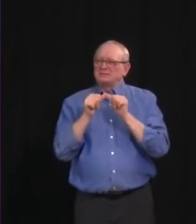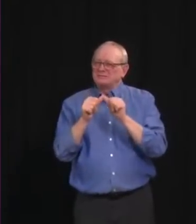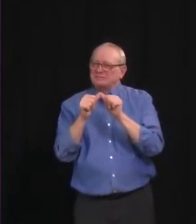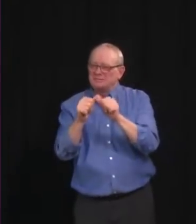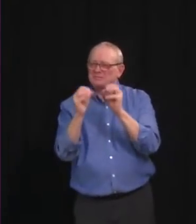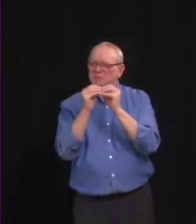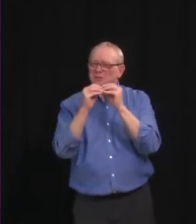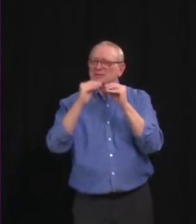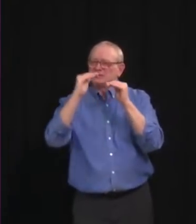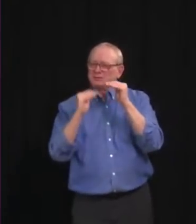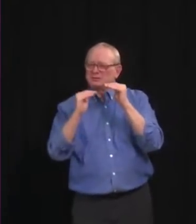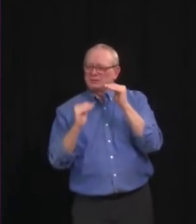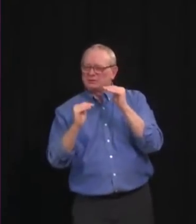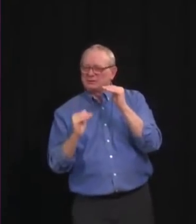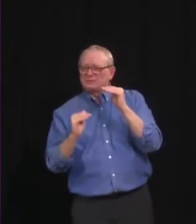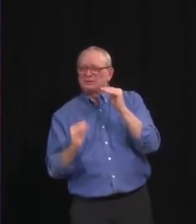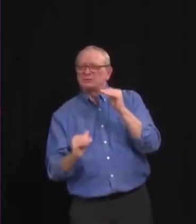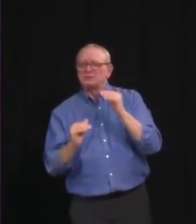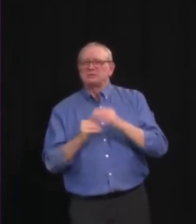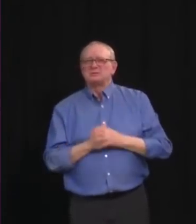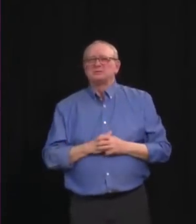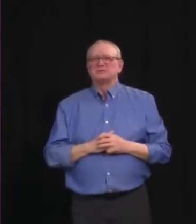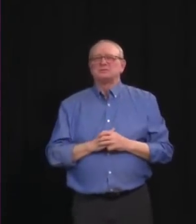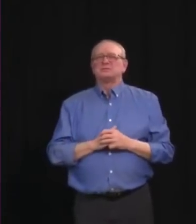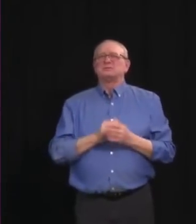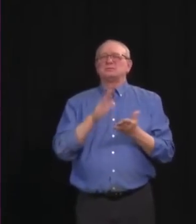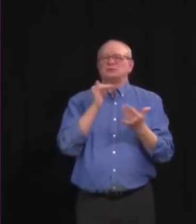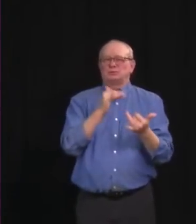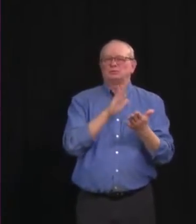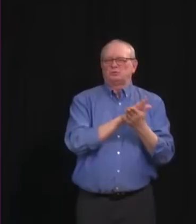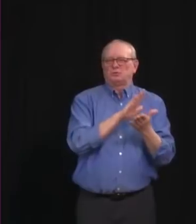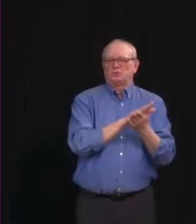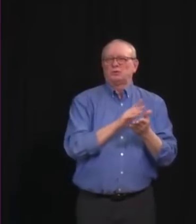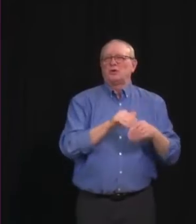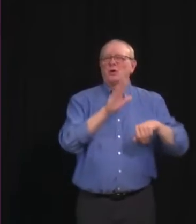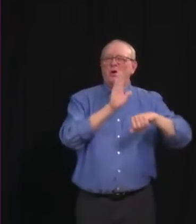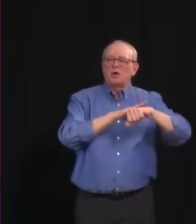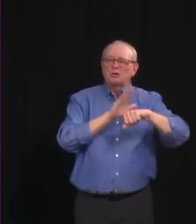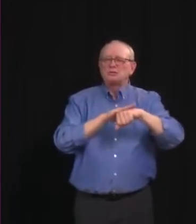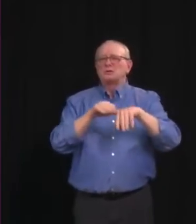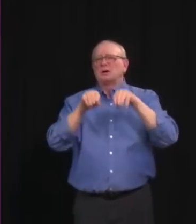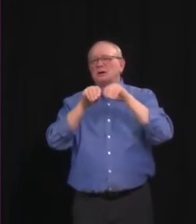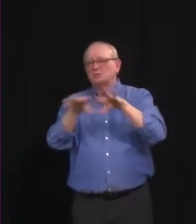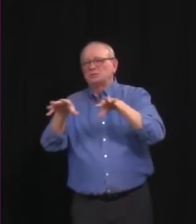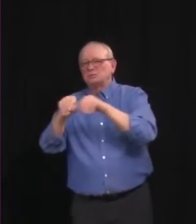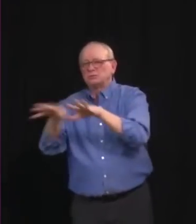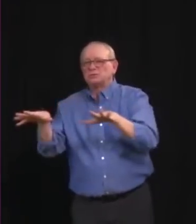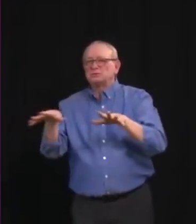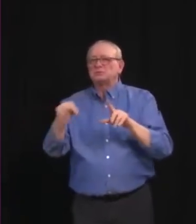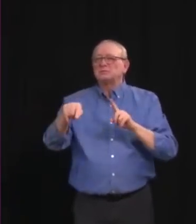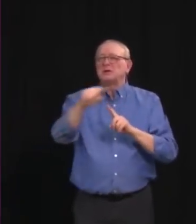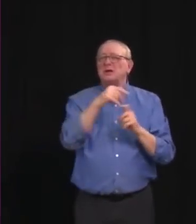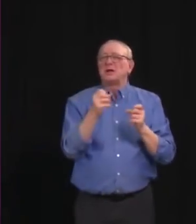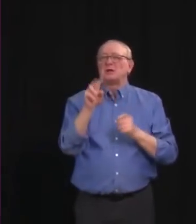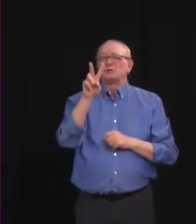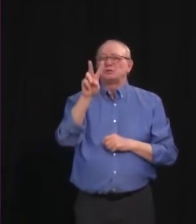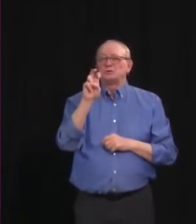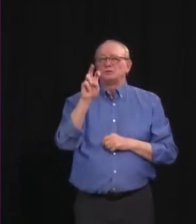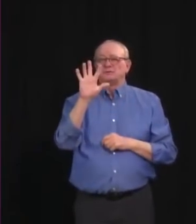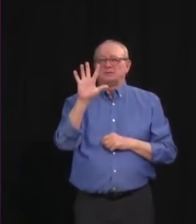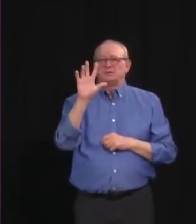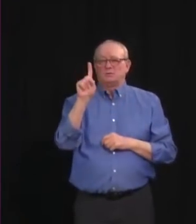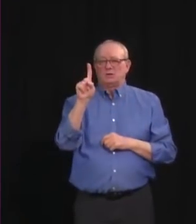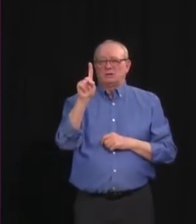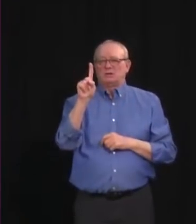about 10% of the schools in the province. Currently, these schools have a combined total of 961 cases since